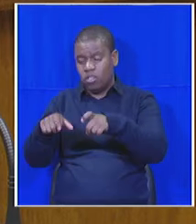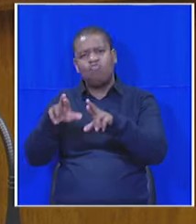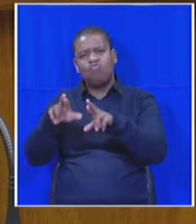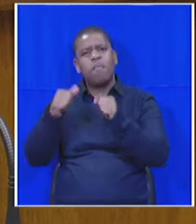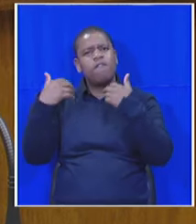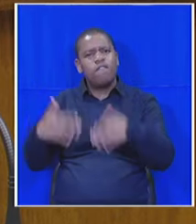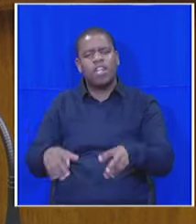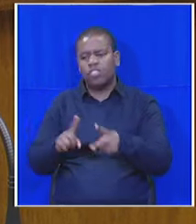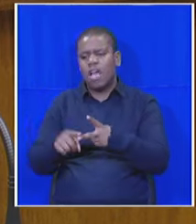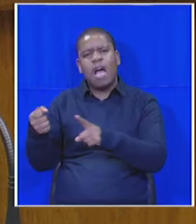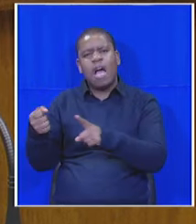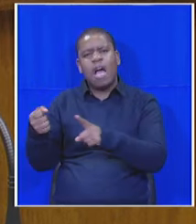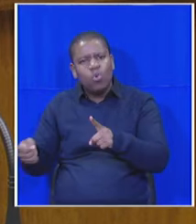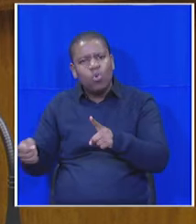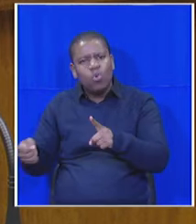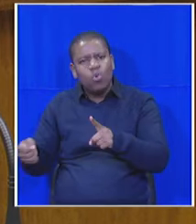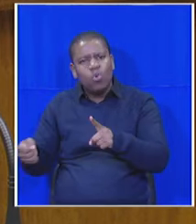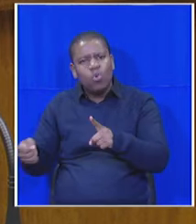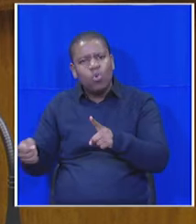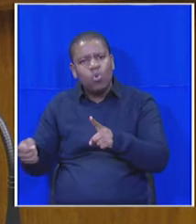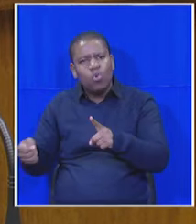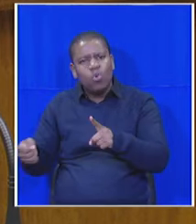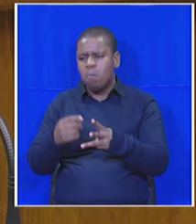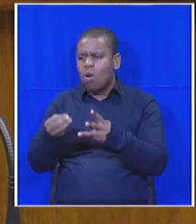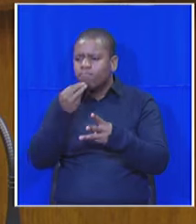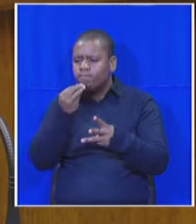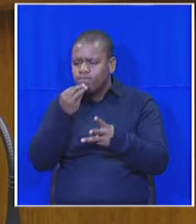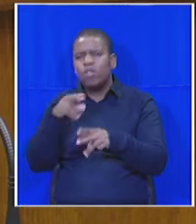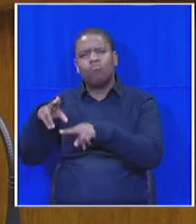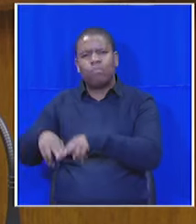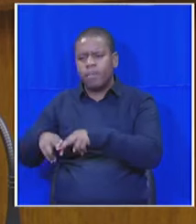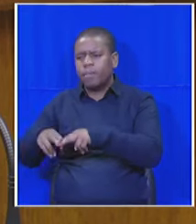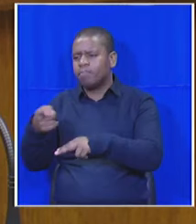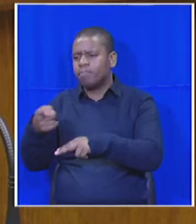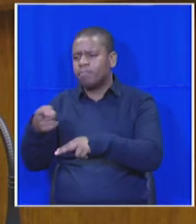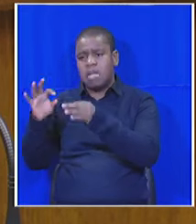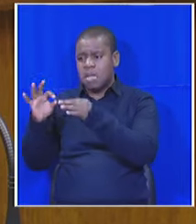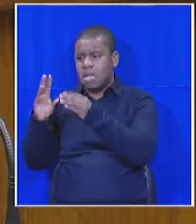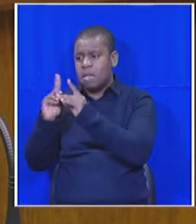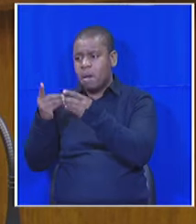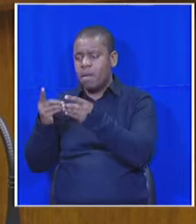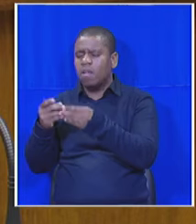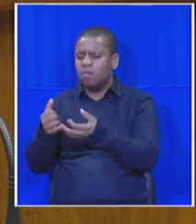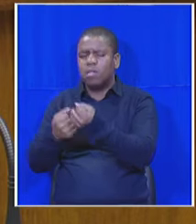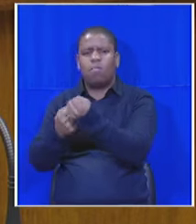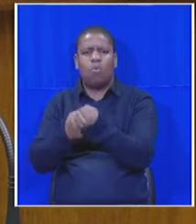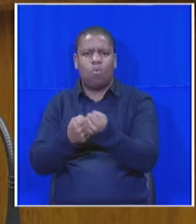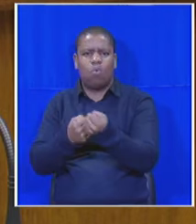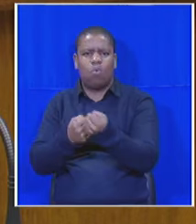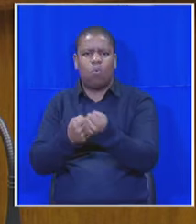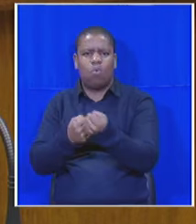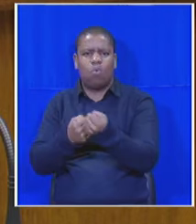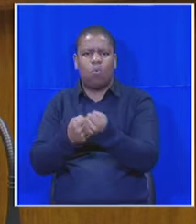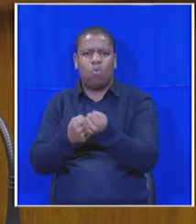and HIV/AIDS outreach programs, and as such, must rely heavily on interdepartmental cooperation. It is also the department which